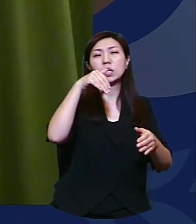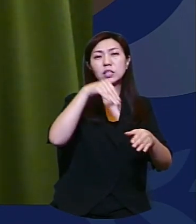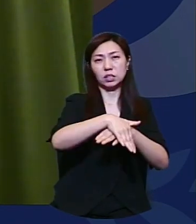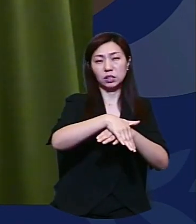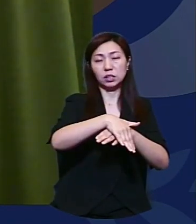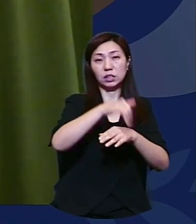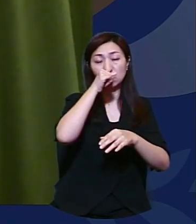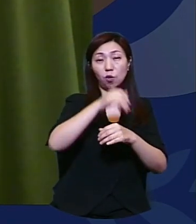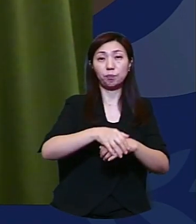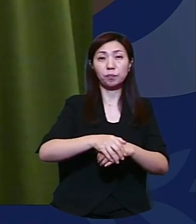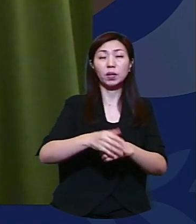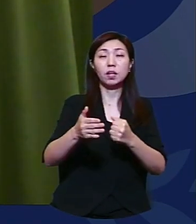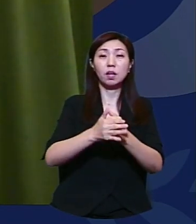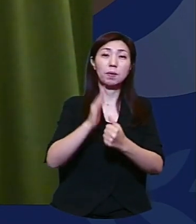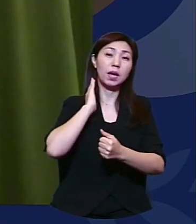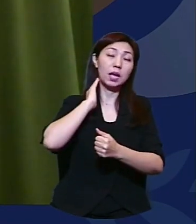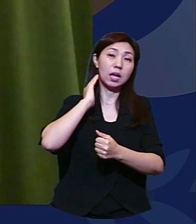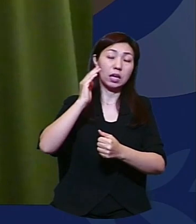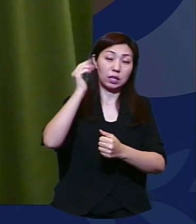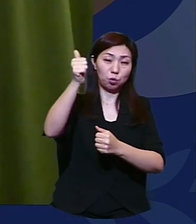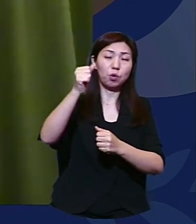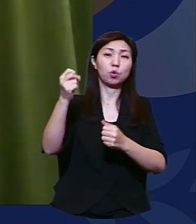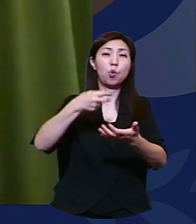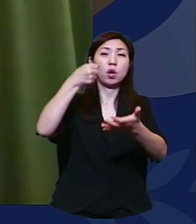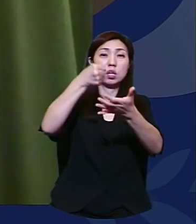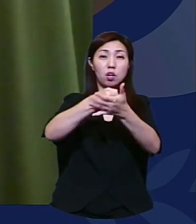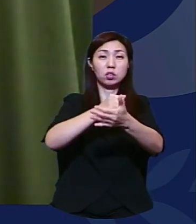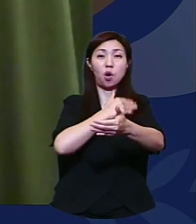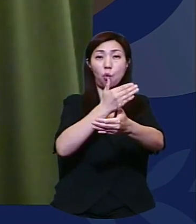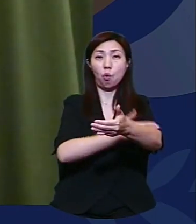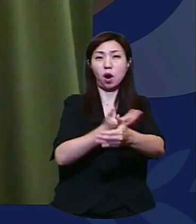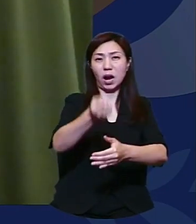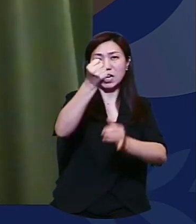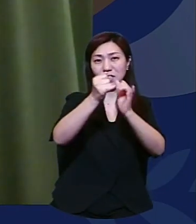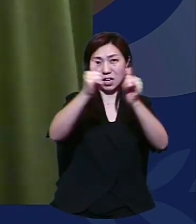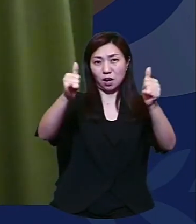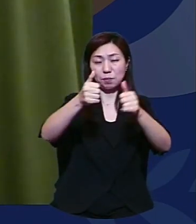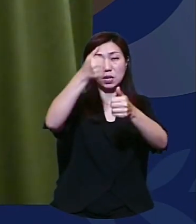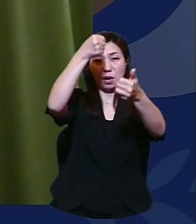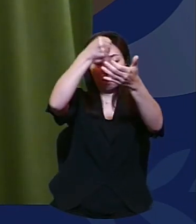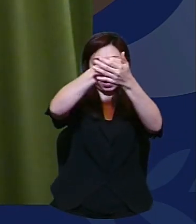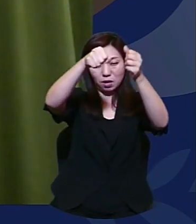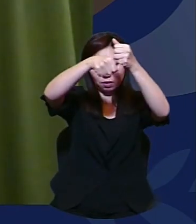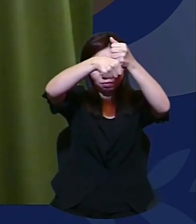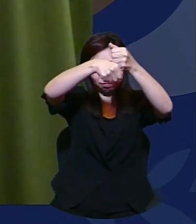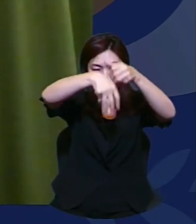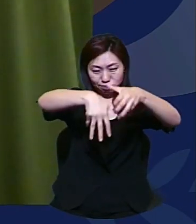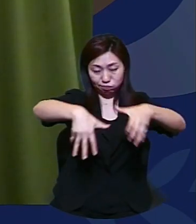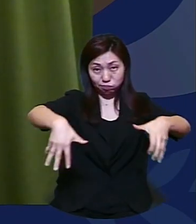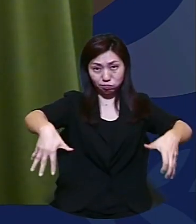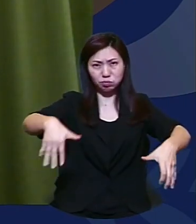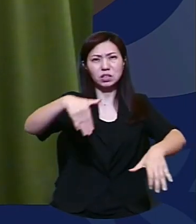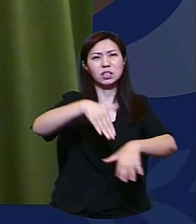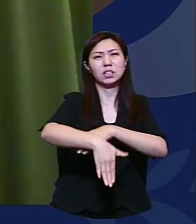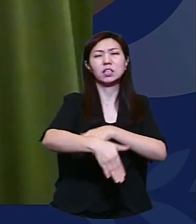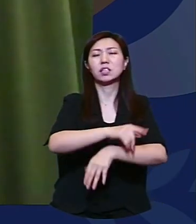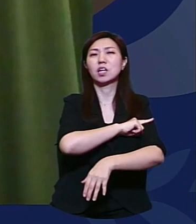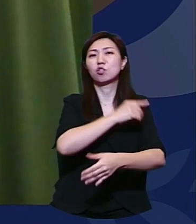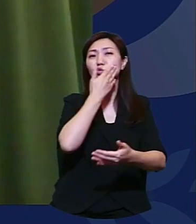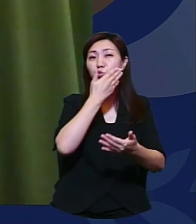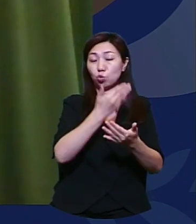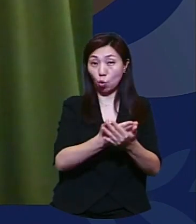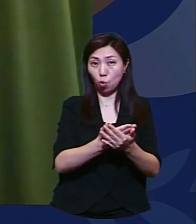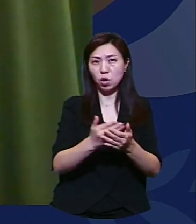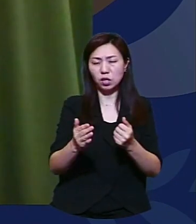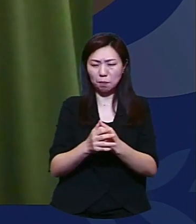that we're in the process of assessing that don't have that political will in place, perhaps, where you see a combination